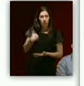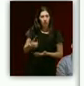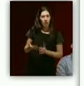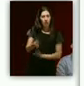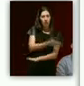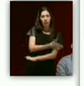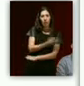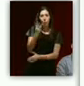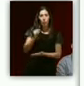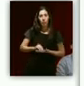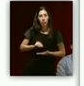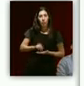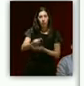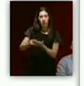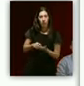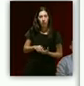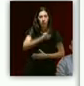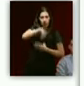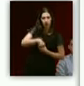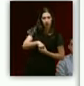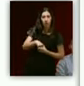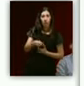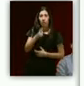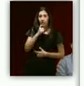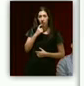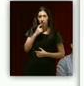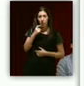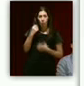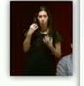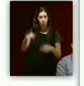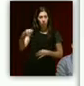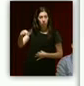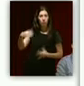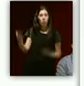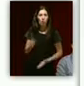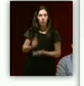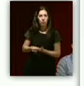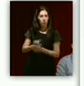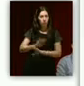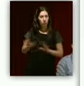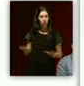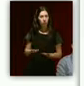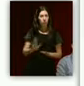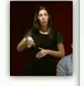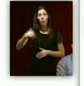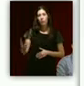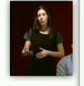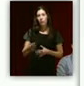button and to do those 4 actions at the same time.